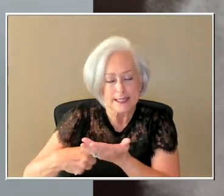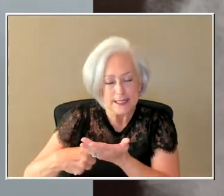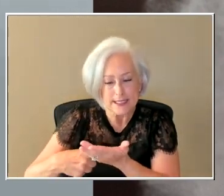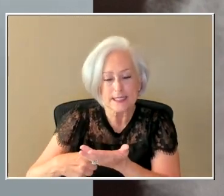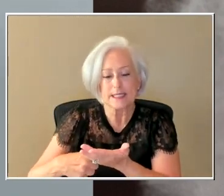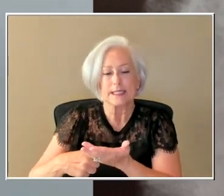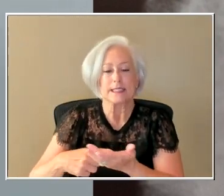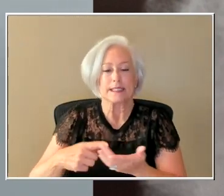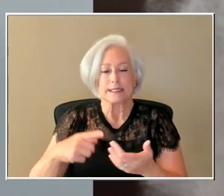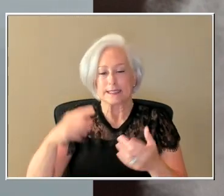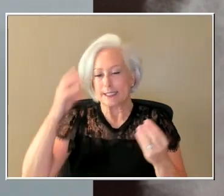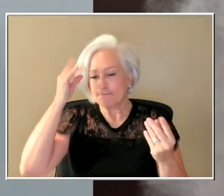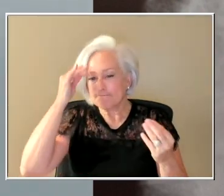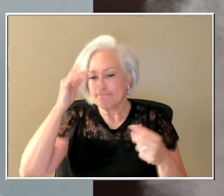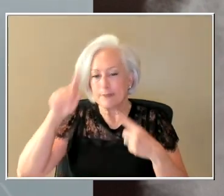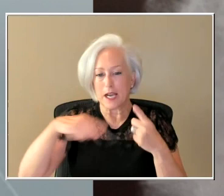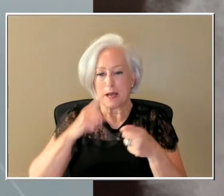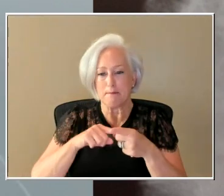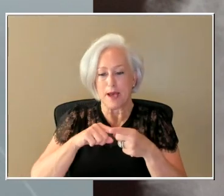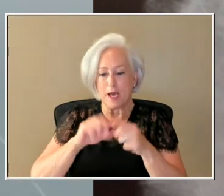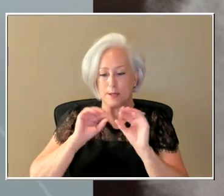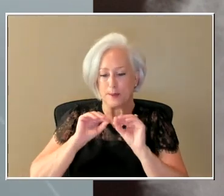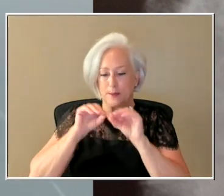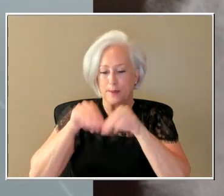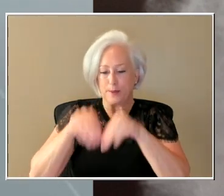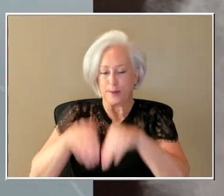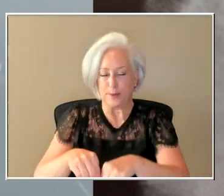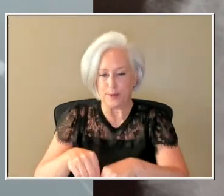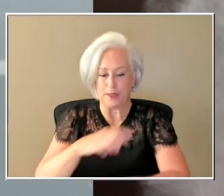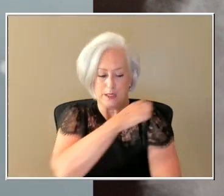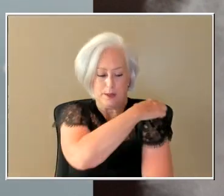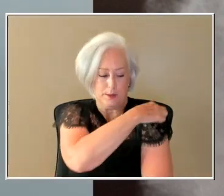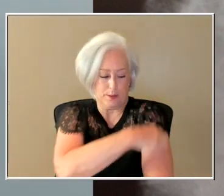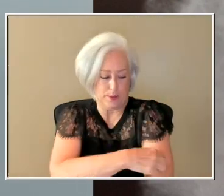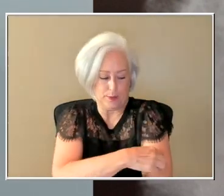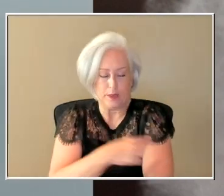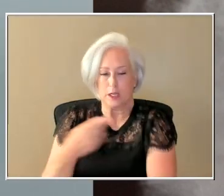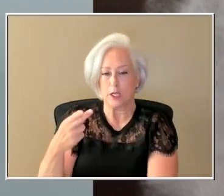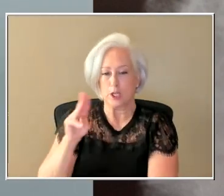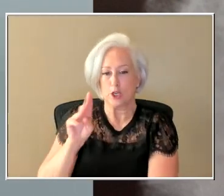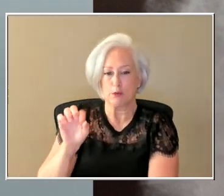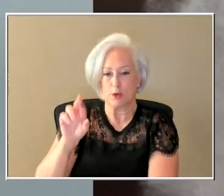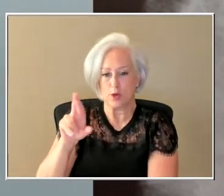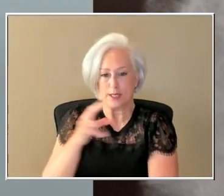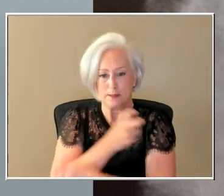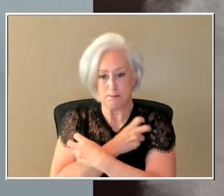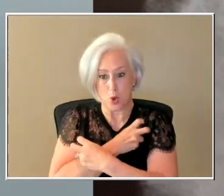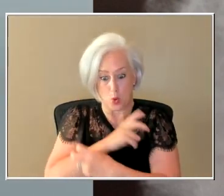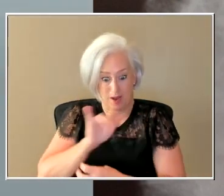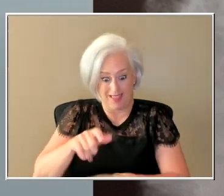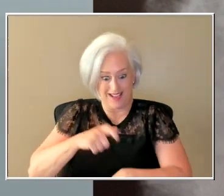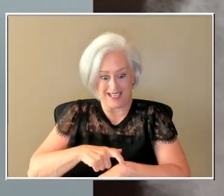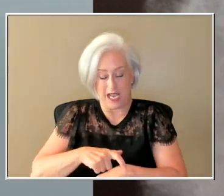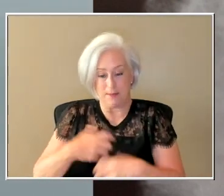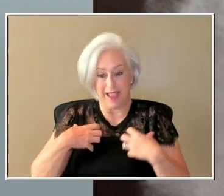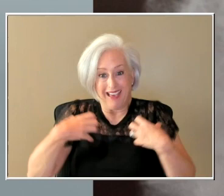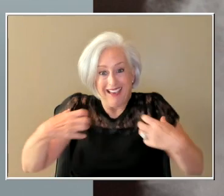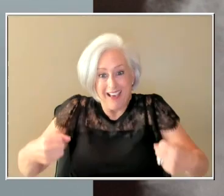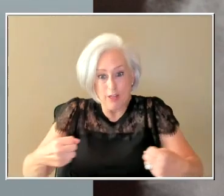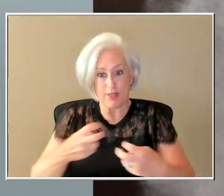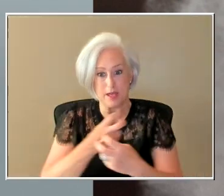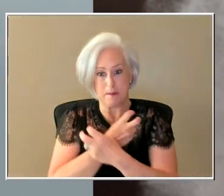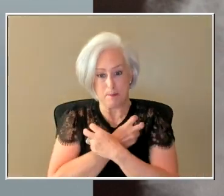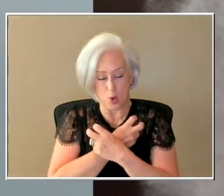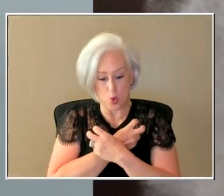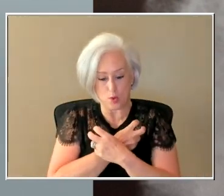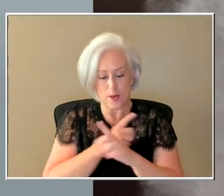prosthetic in the humerus, because at the time it was healthy bone there. But the conversation we had was, do you